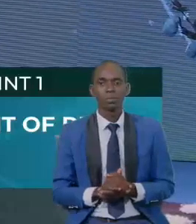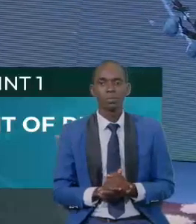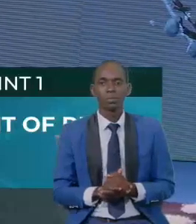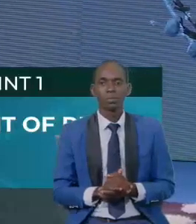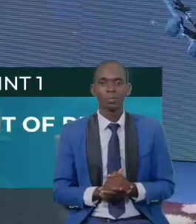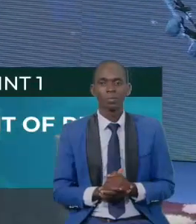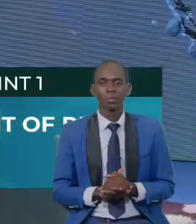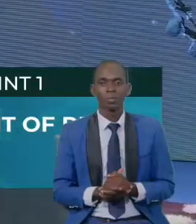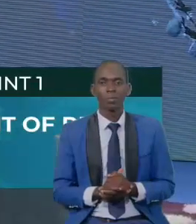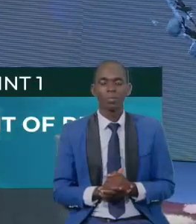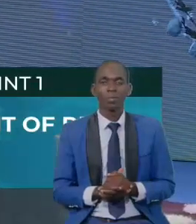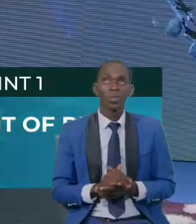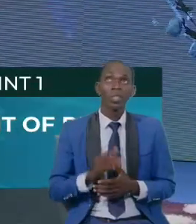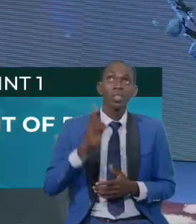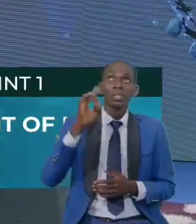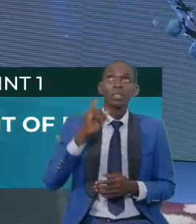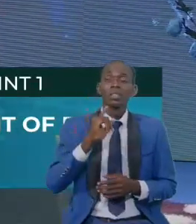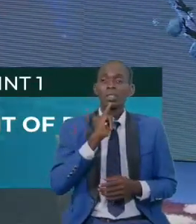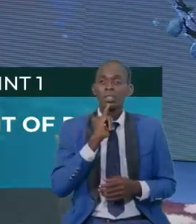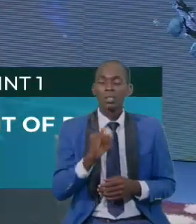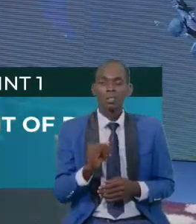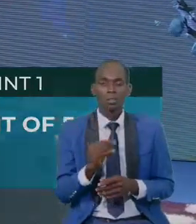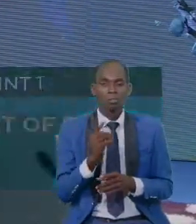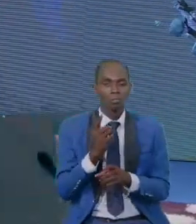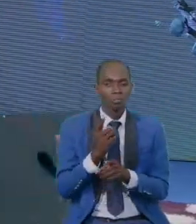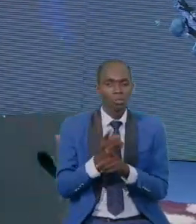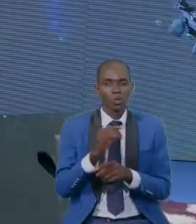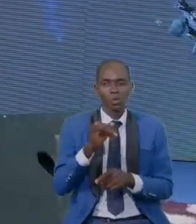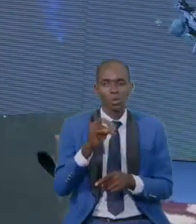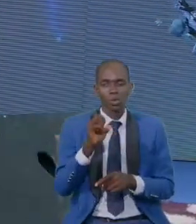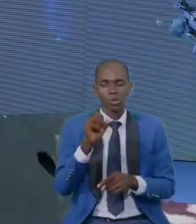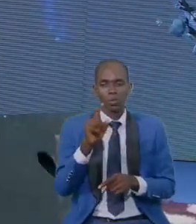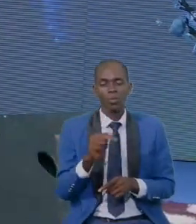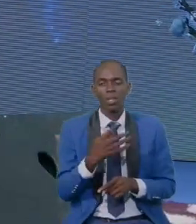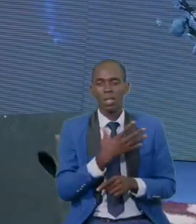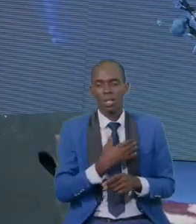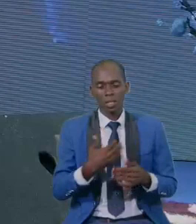He is just and having salvation.